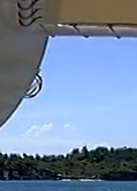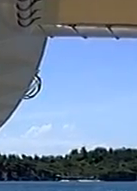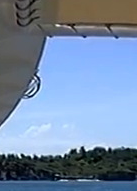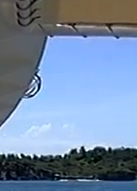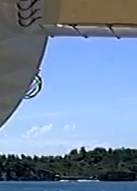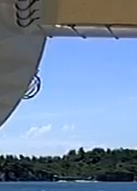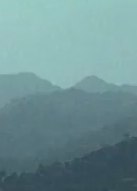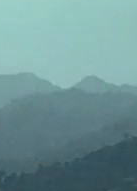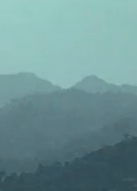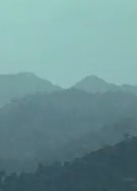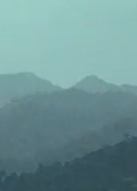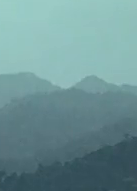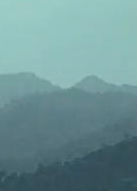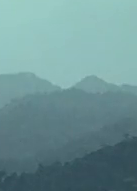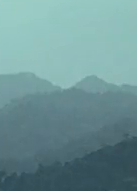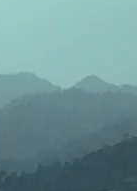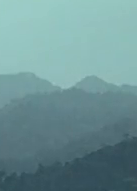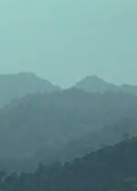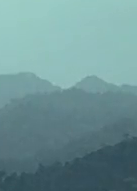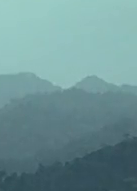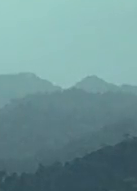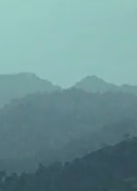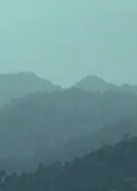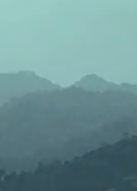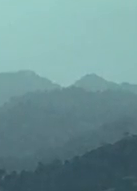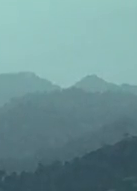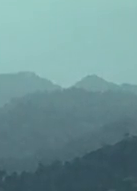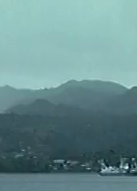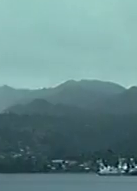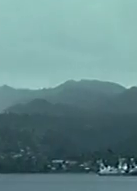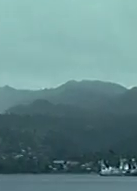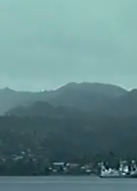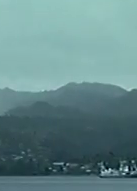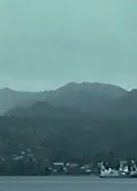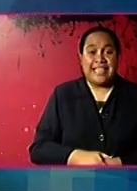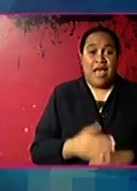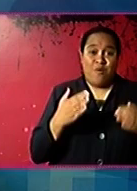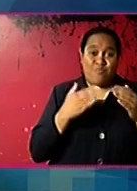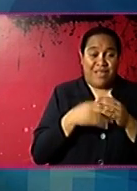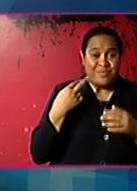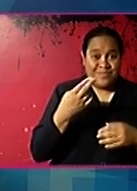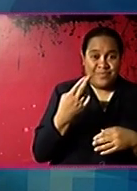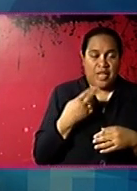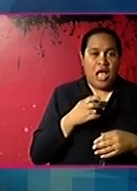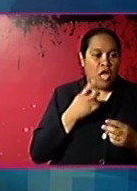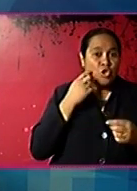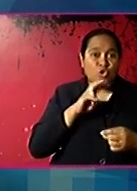with passengers on the boat, which is believed to be drifting between Motoriki and Viti Levu. After the